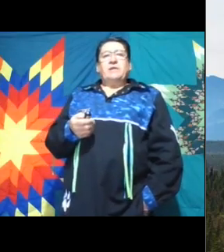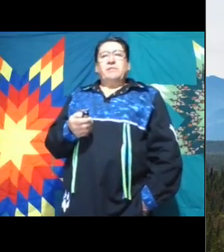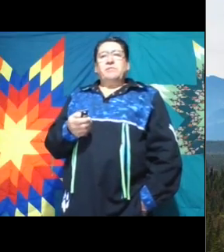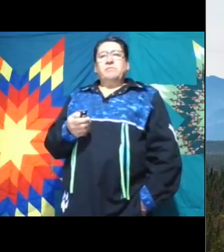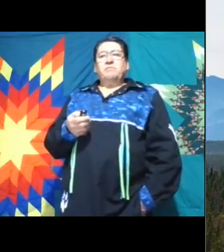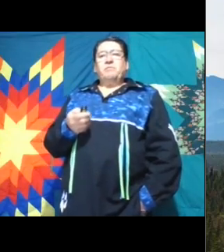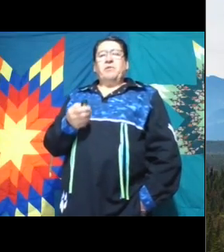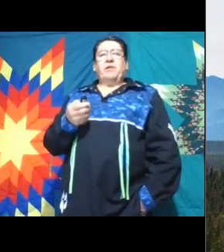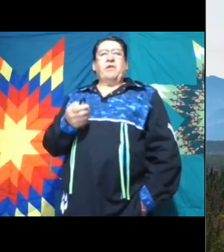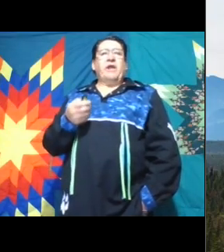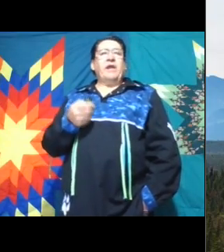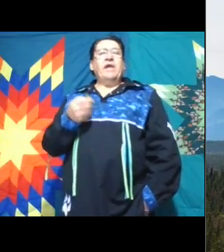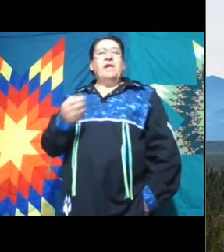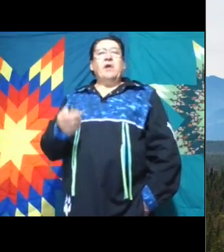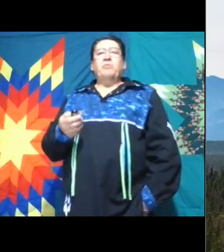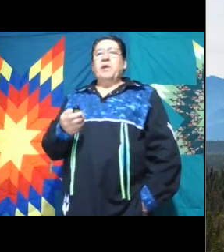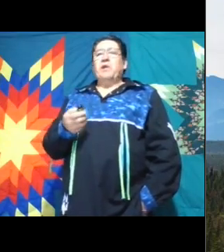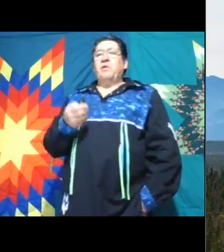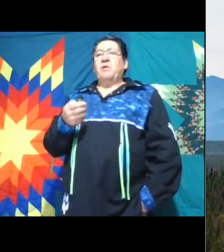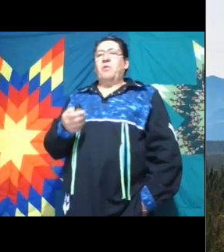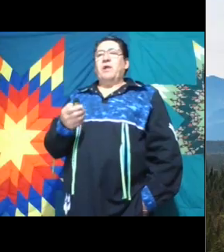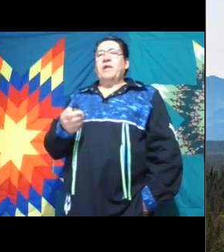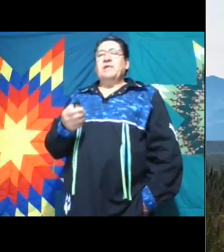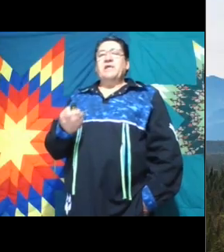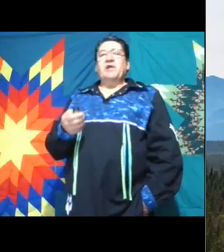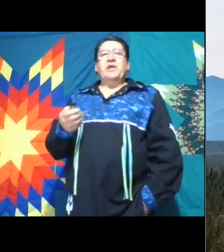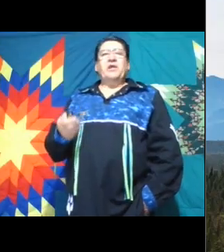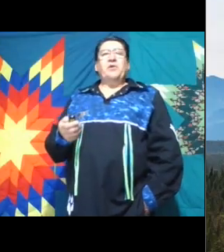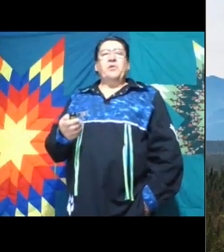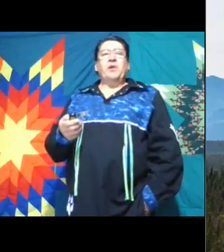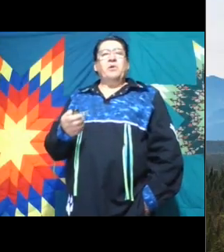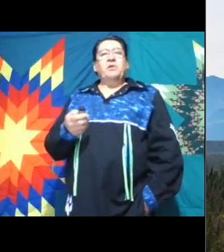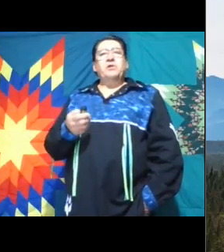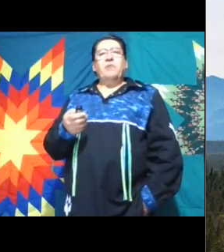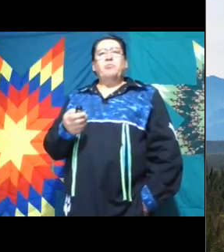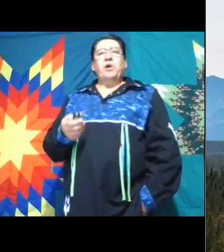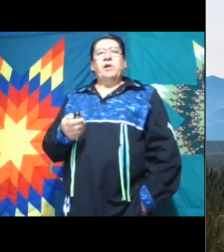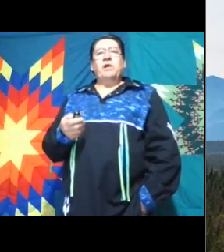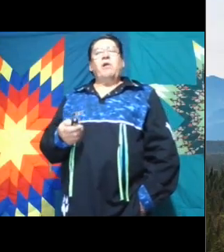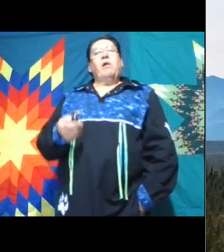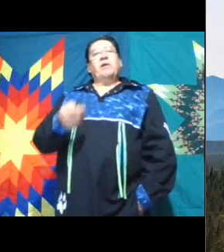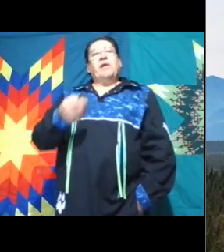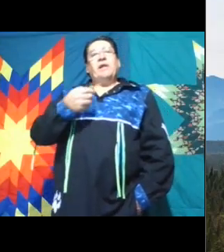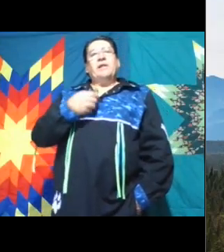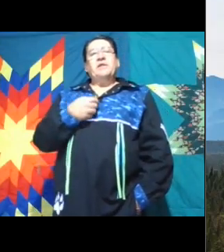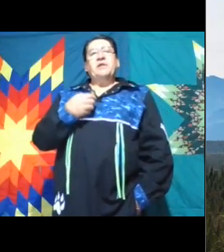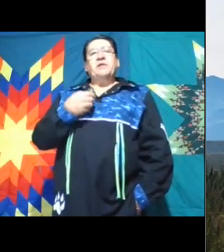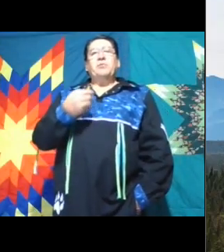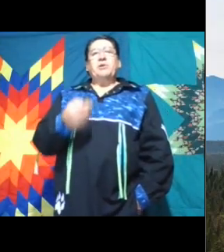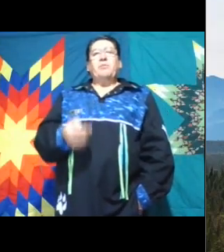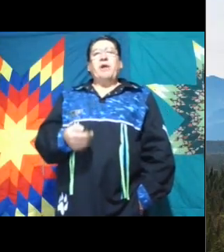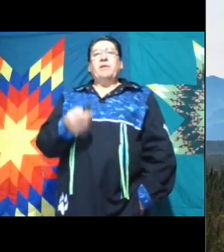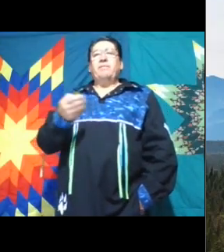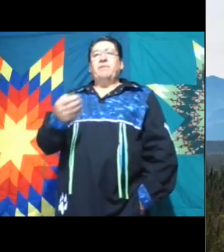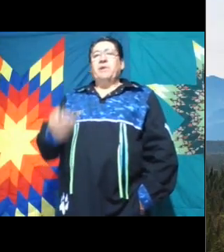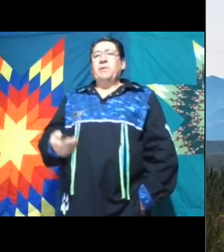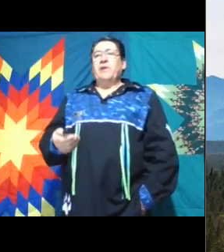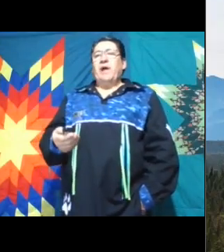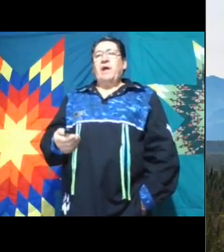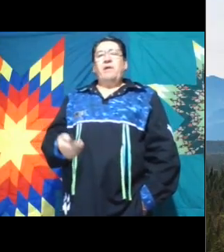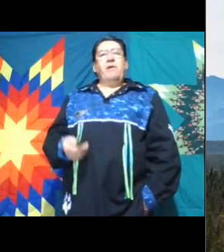practices that a company or organization can do? And I'm going to try to bring that Indigenous